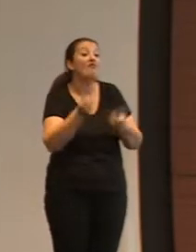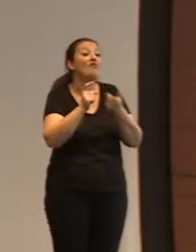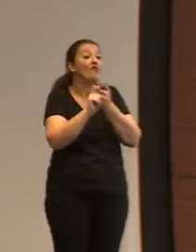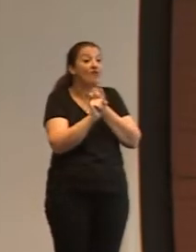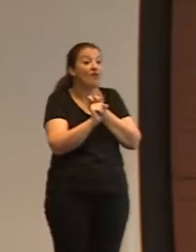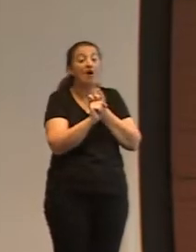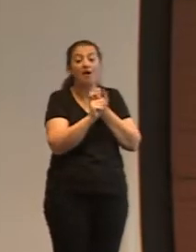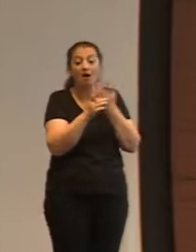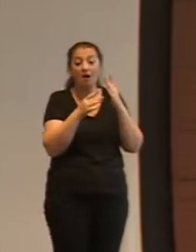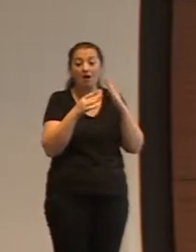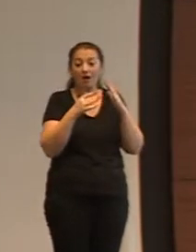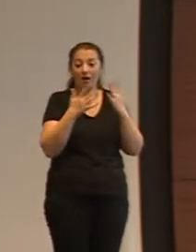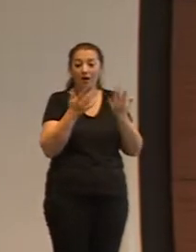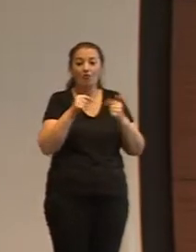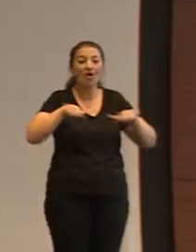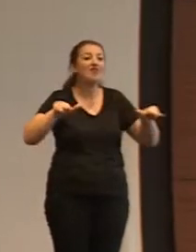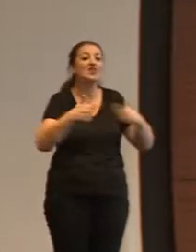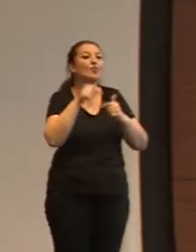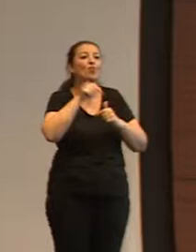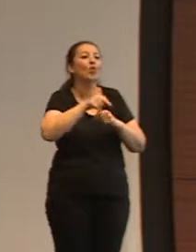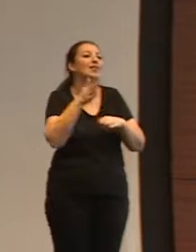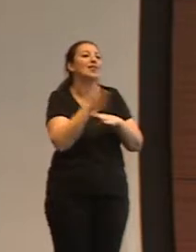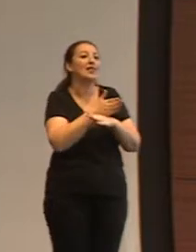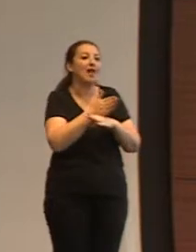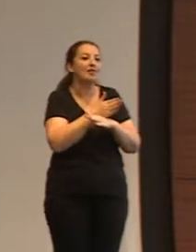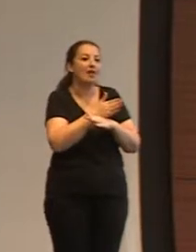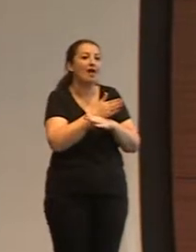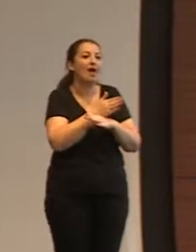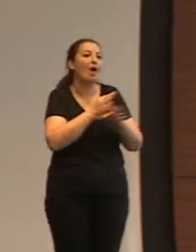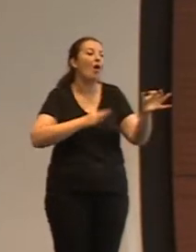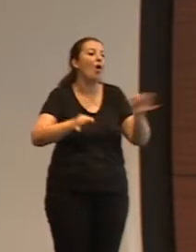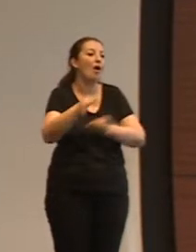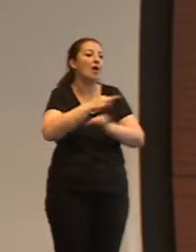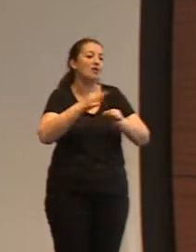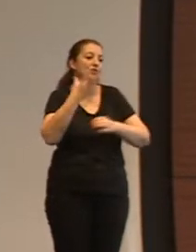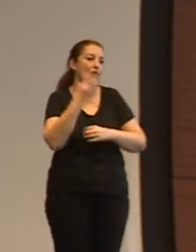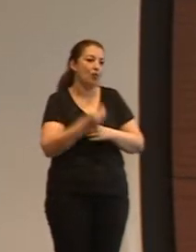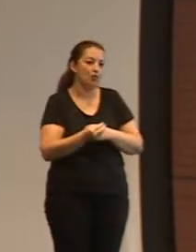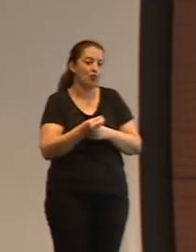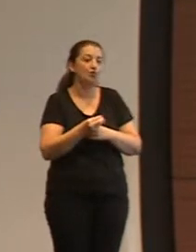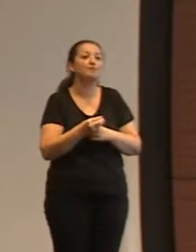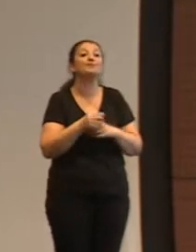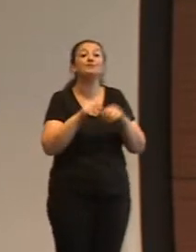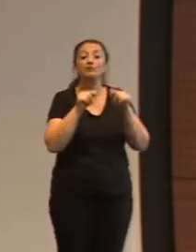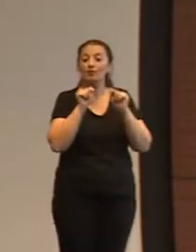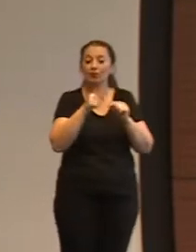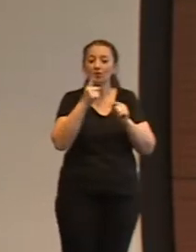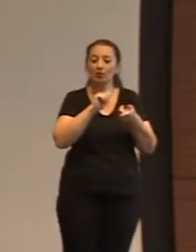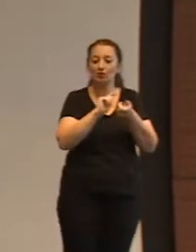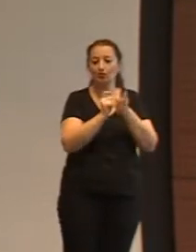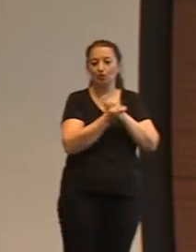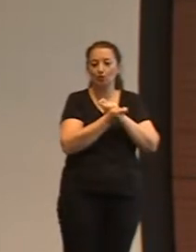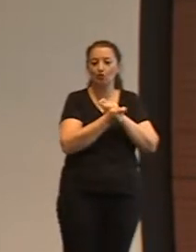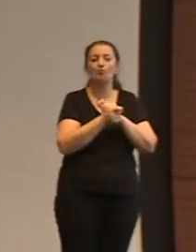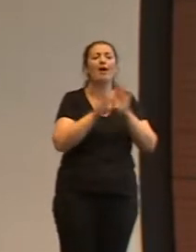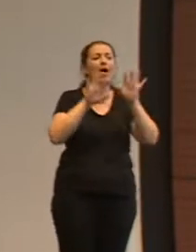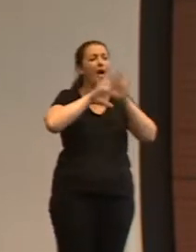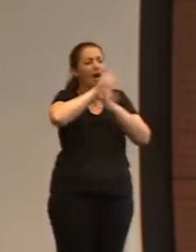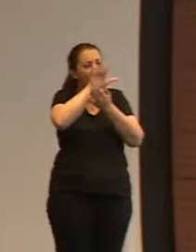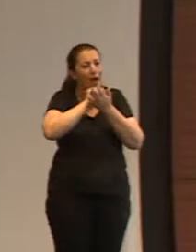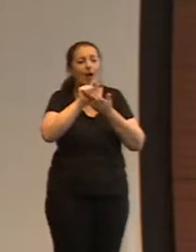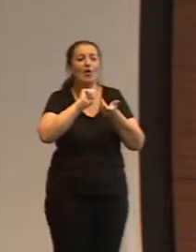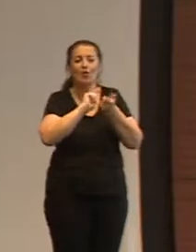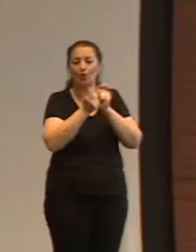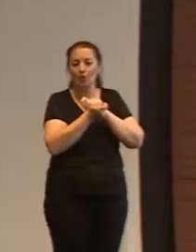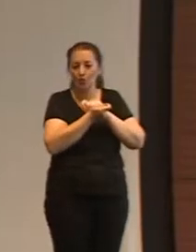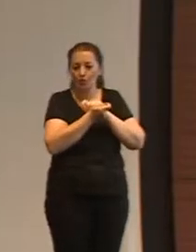around but since law only protects individuals rather